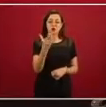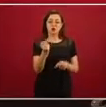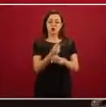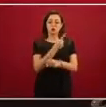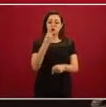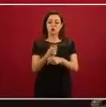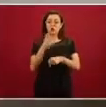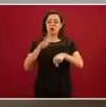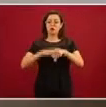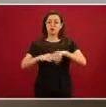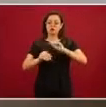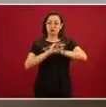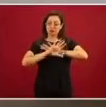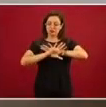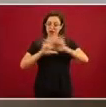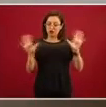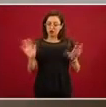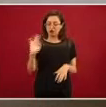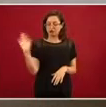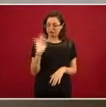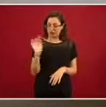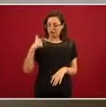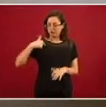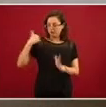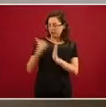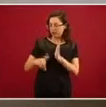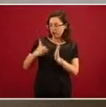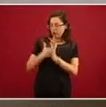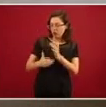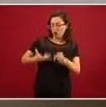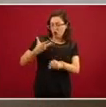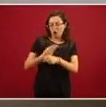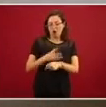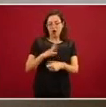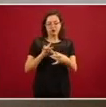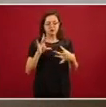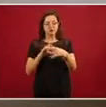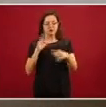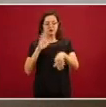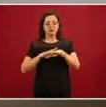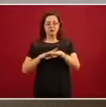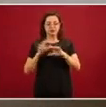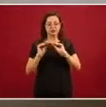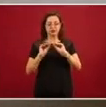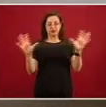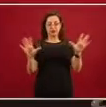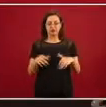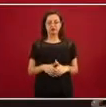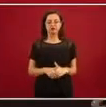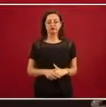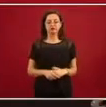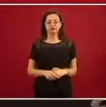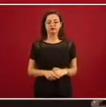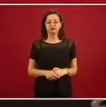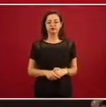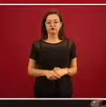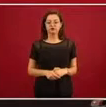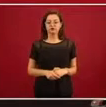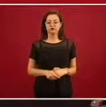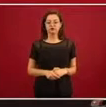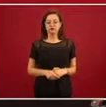dead bodies. And this happens to do with a question that was posed a few days